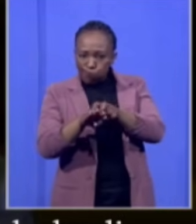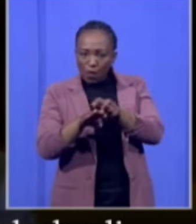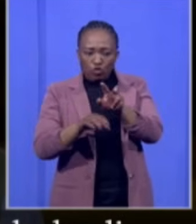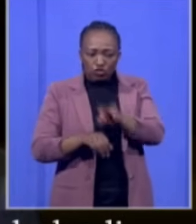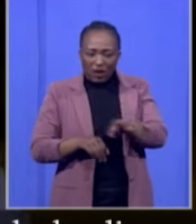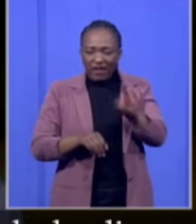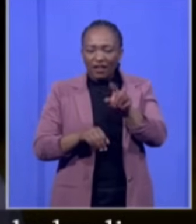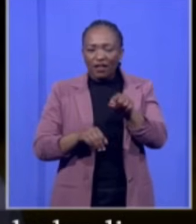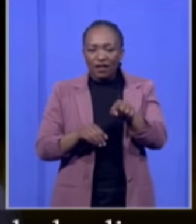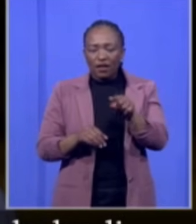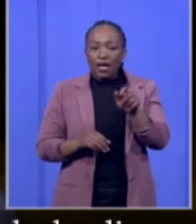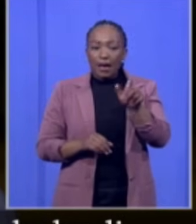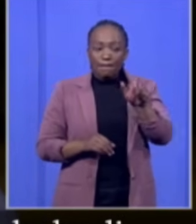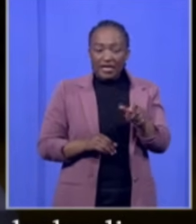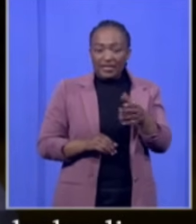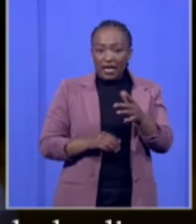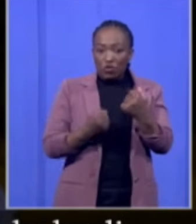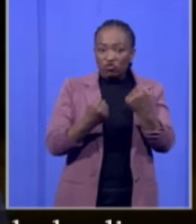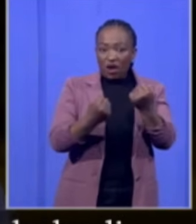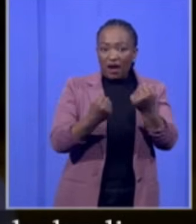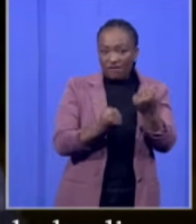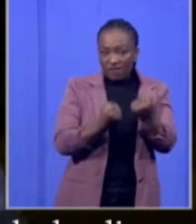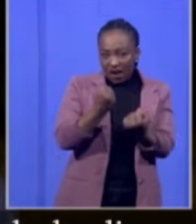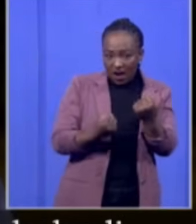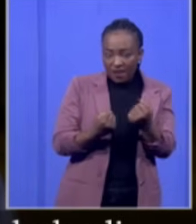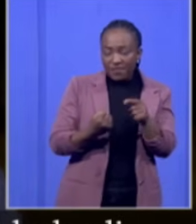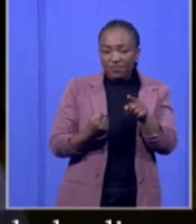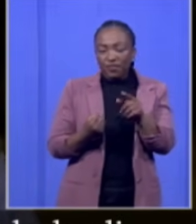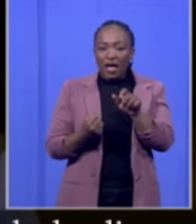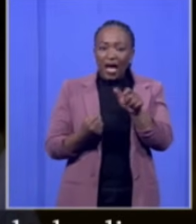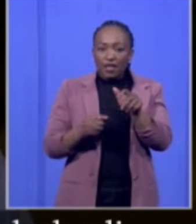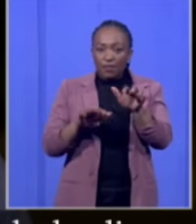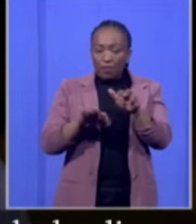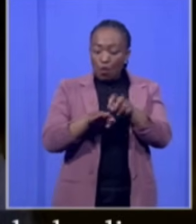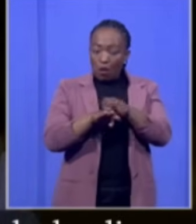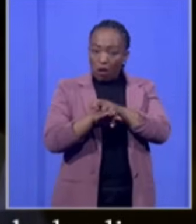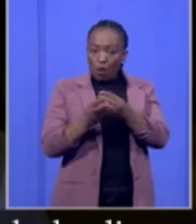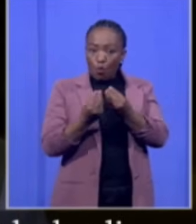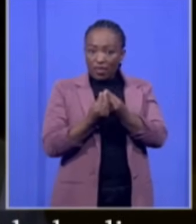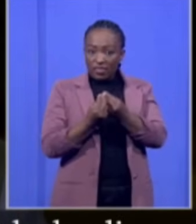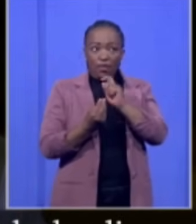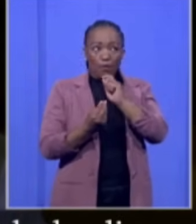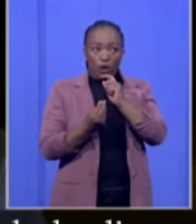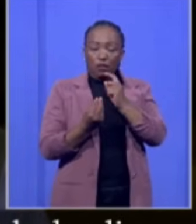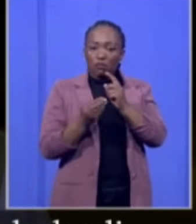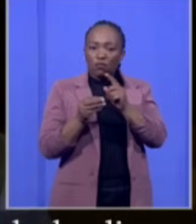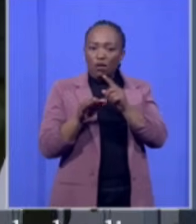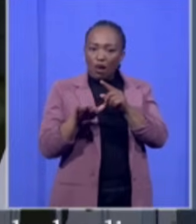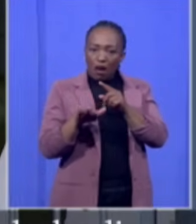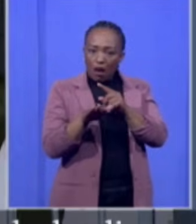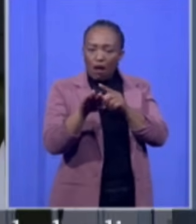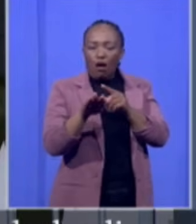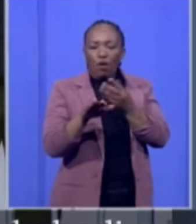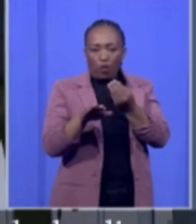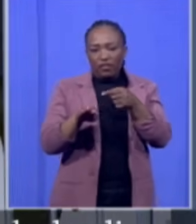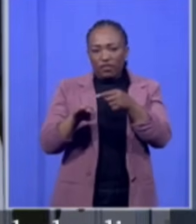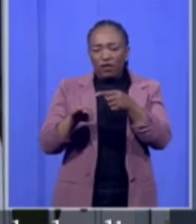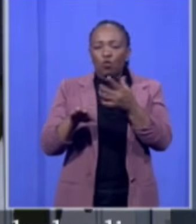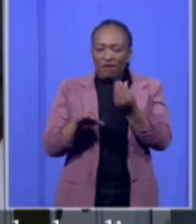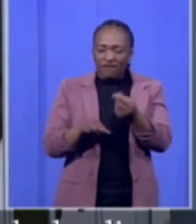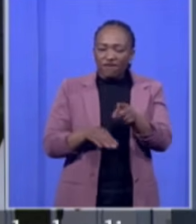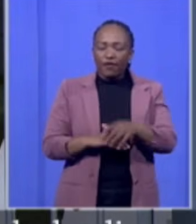have the suspect driving the vehicle, we have the accomplice that was also with him in the morning until they brought us here. Ka mora ho